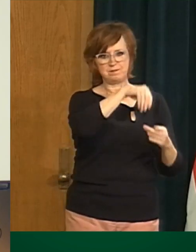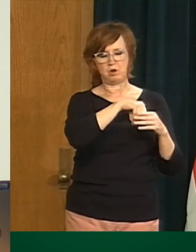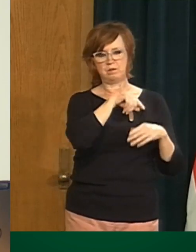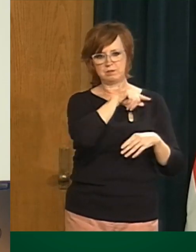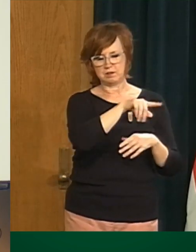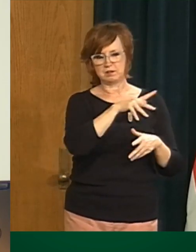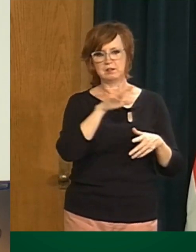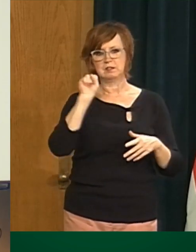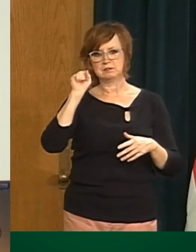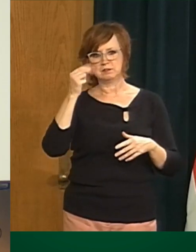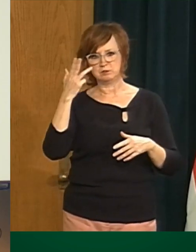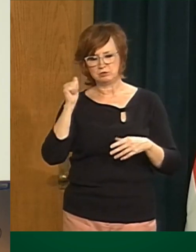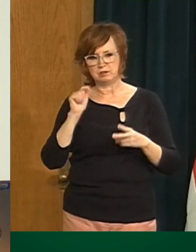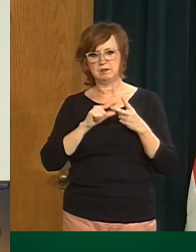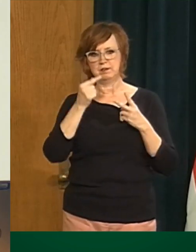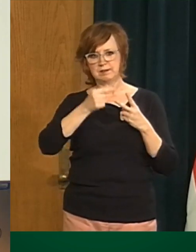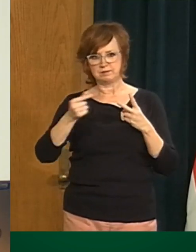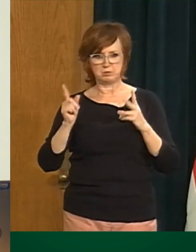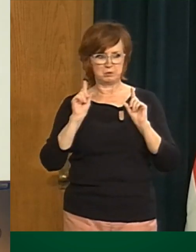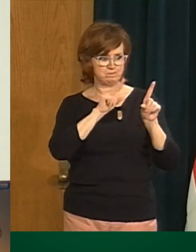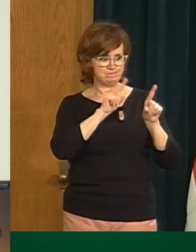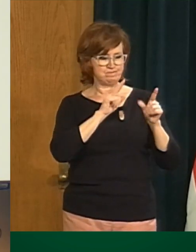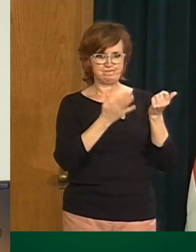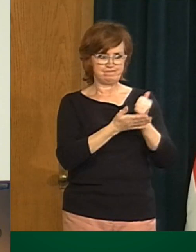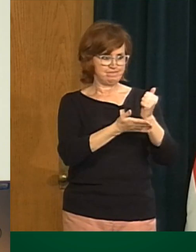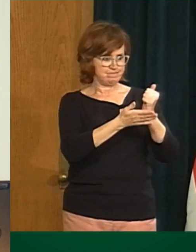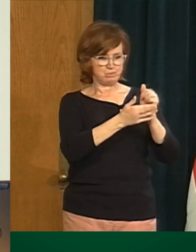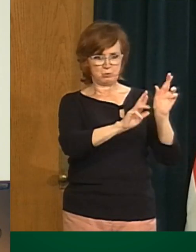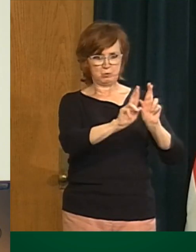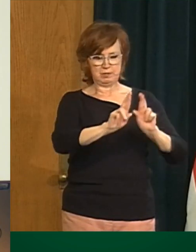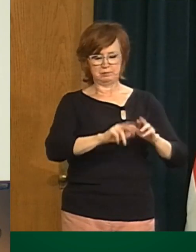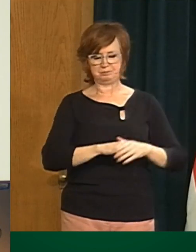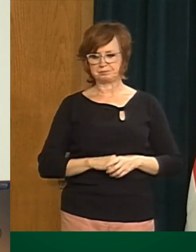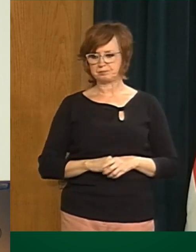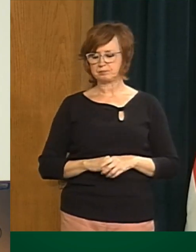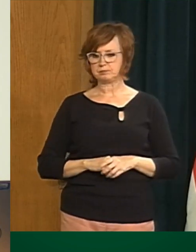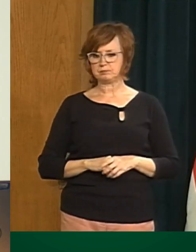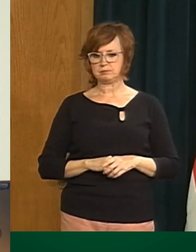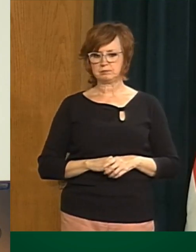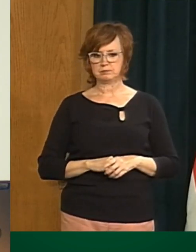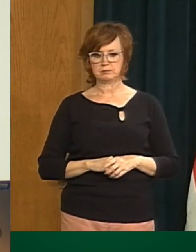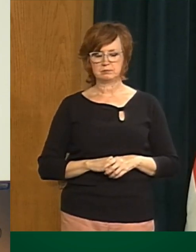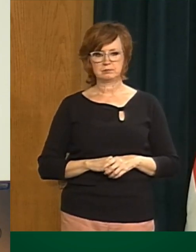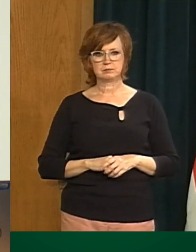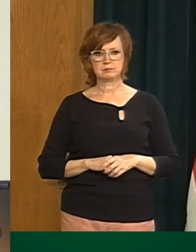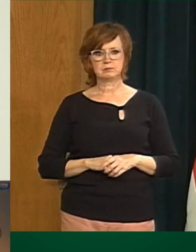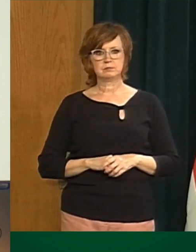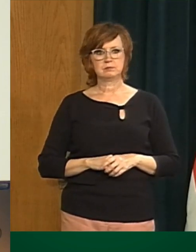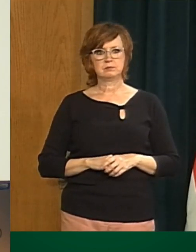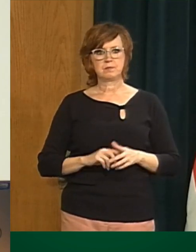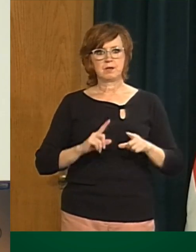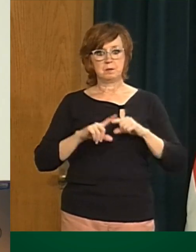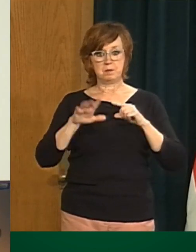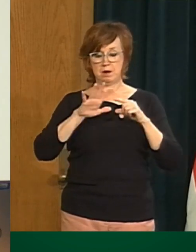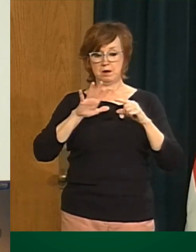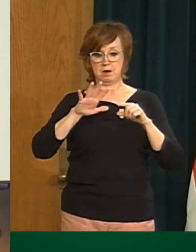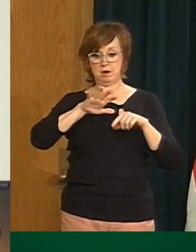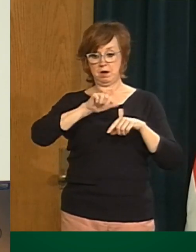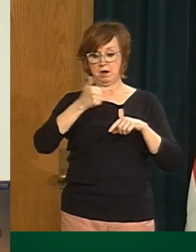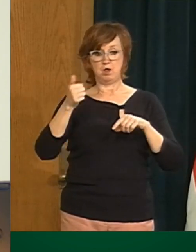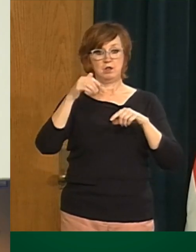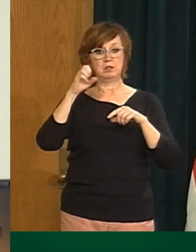Authority, the cases in the rest of the province remains flat. And so that is